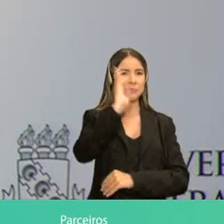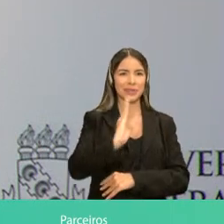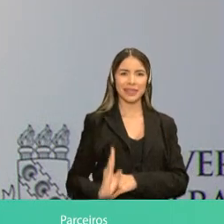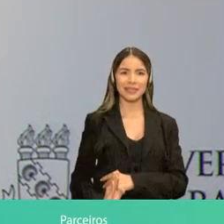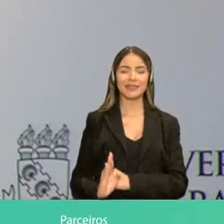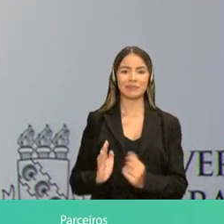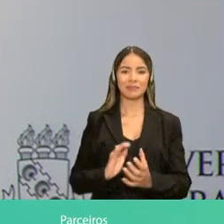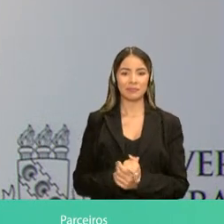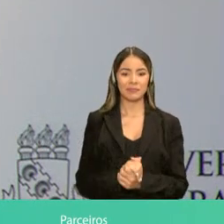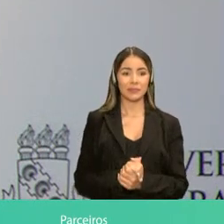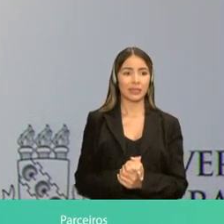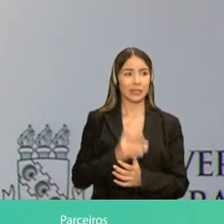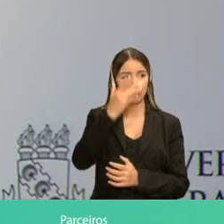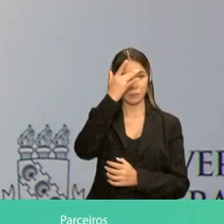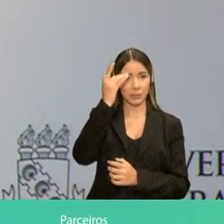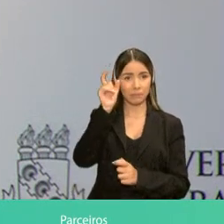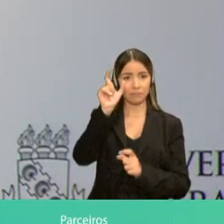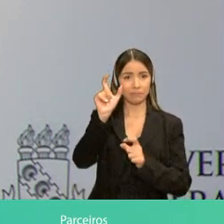And the lecturers